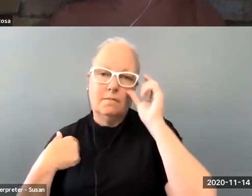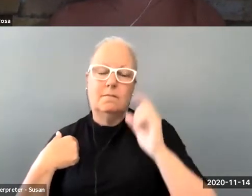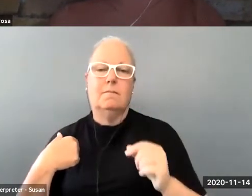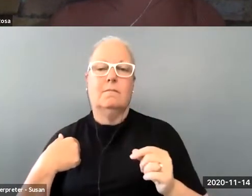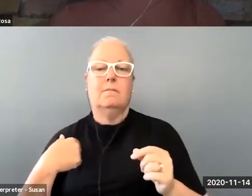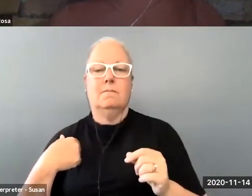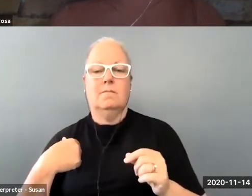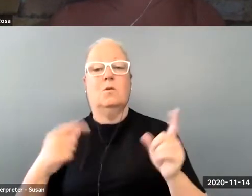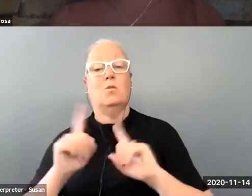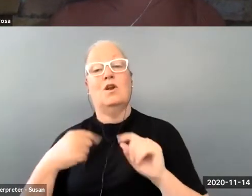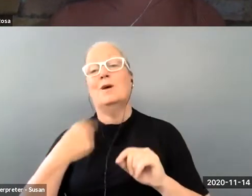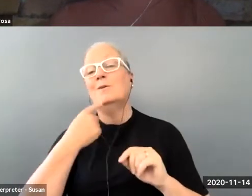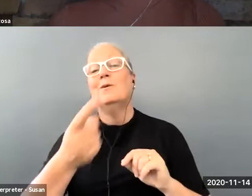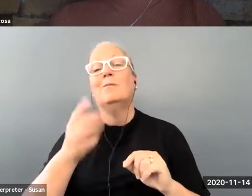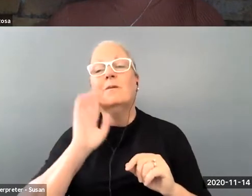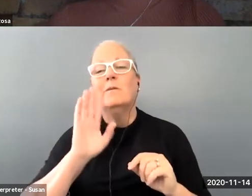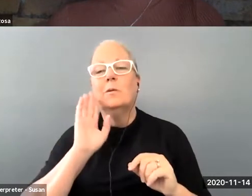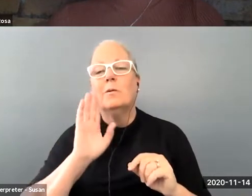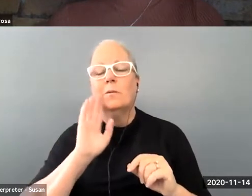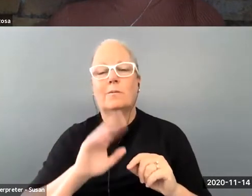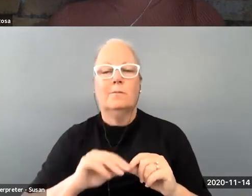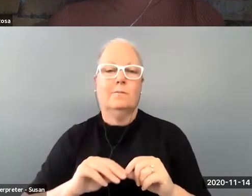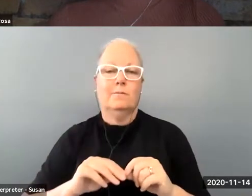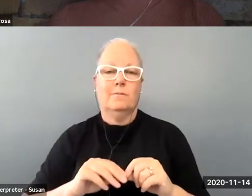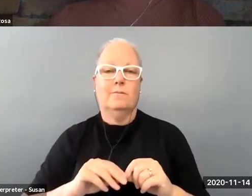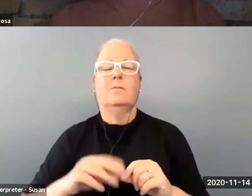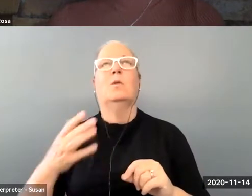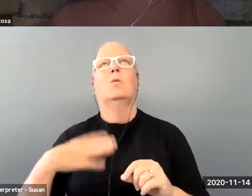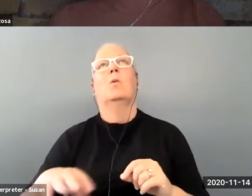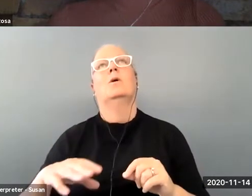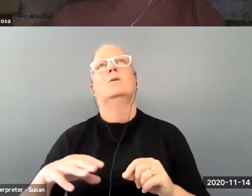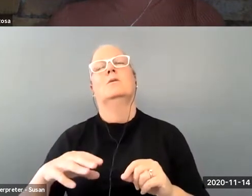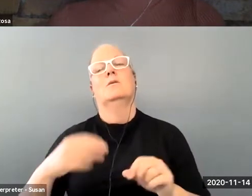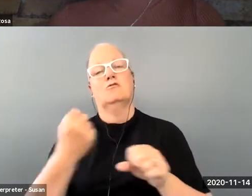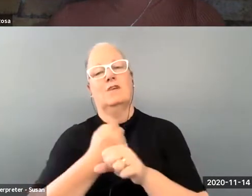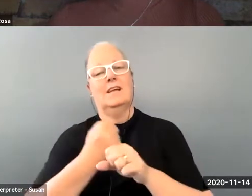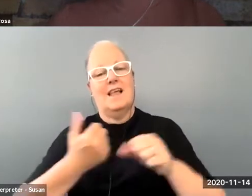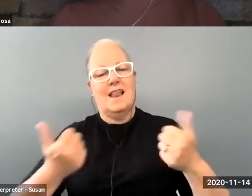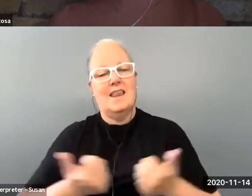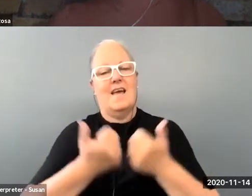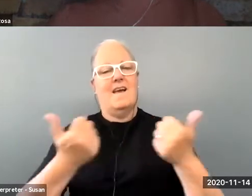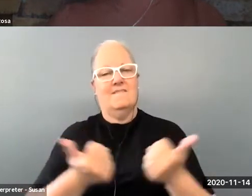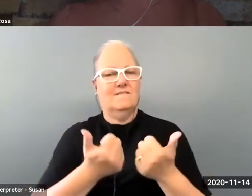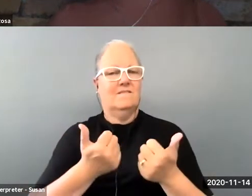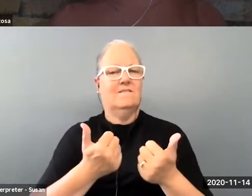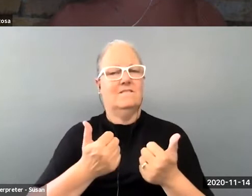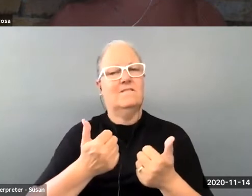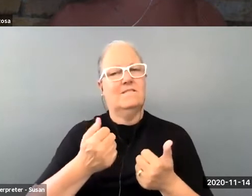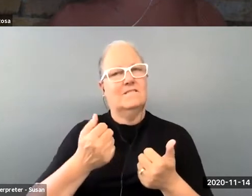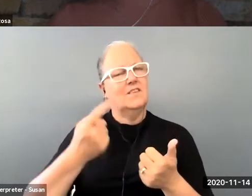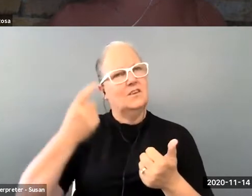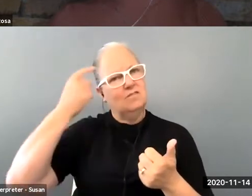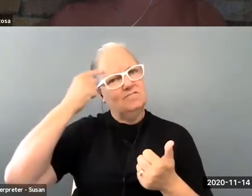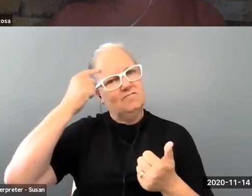similarly to what I was saying before, building enough knowledge to help me be resilient,